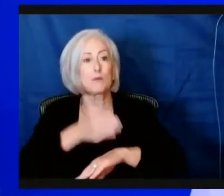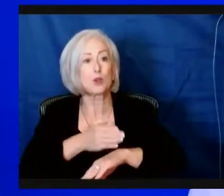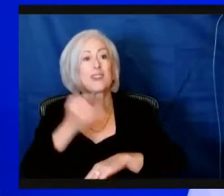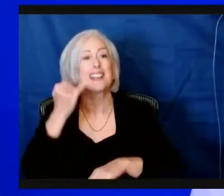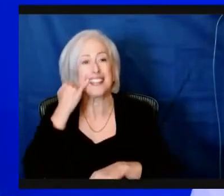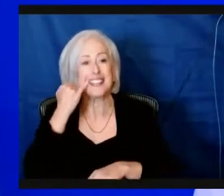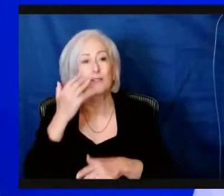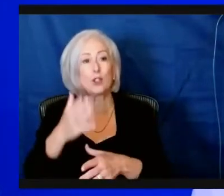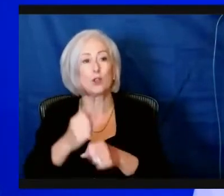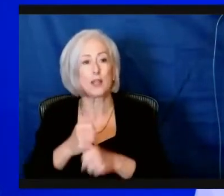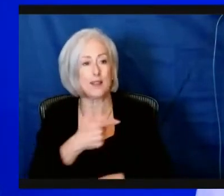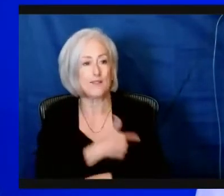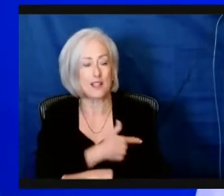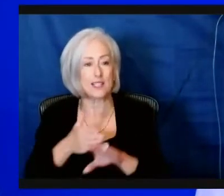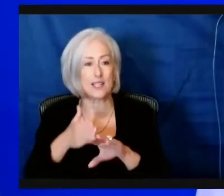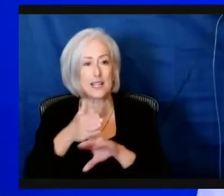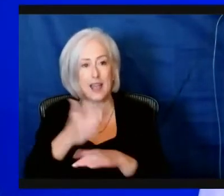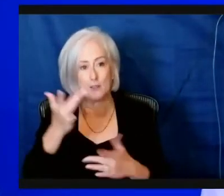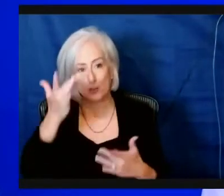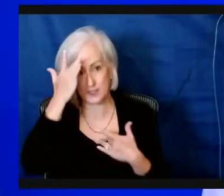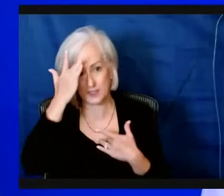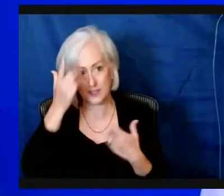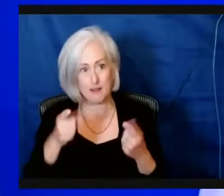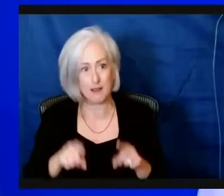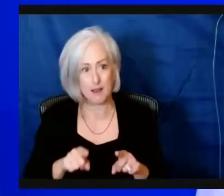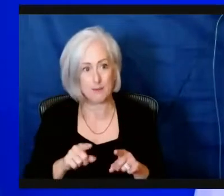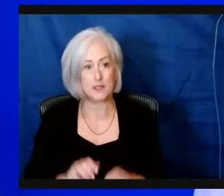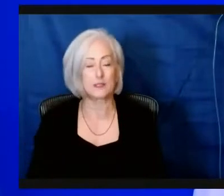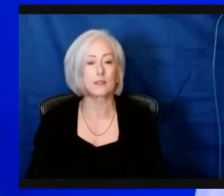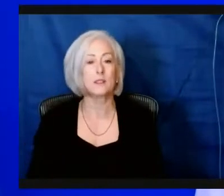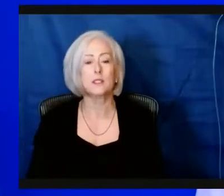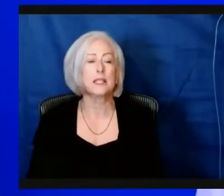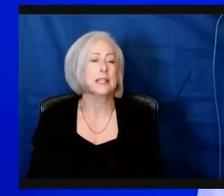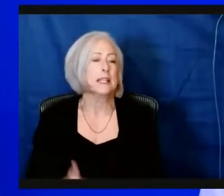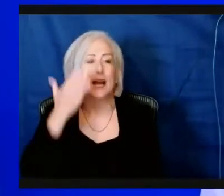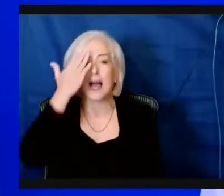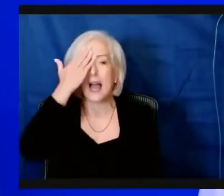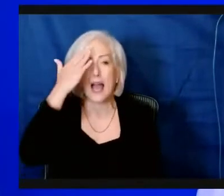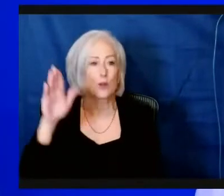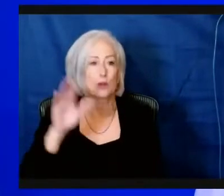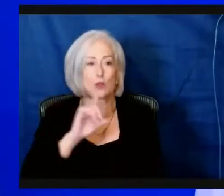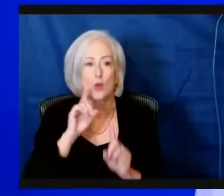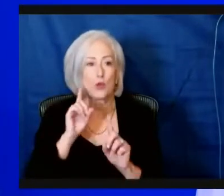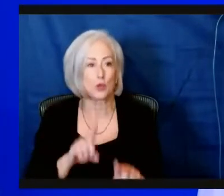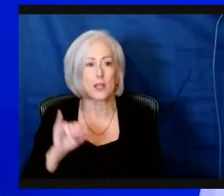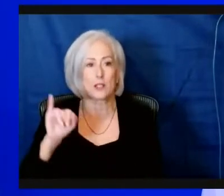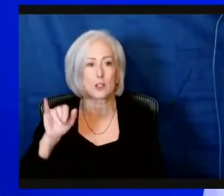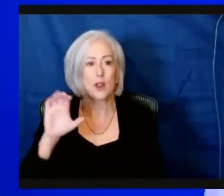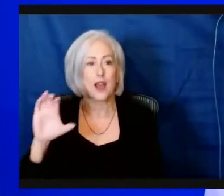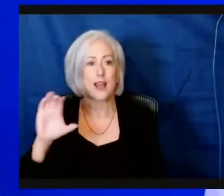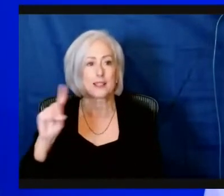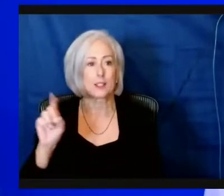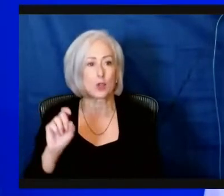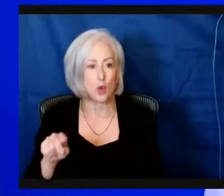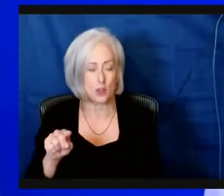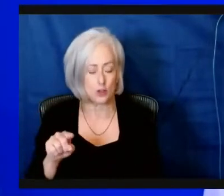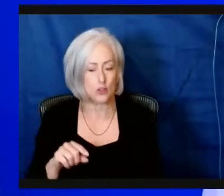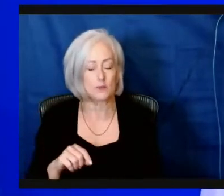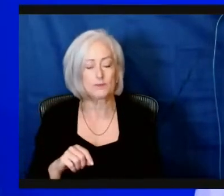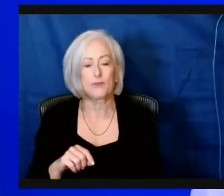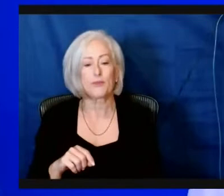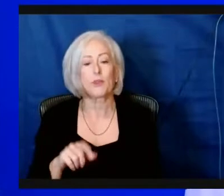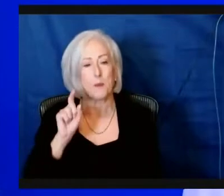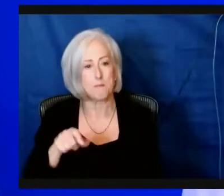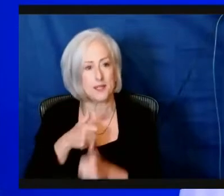after infection. But overall, I don't think we're going to know. To answer Isaac's first question, we need to follow this 7 to 10 day